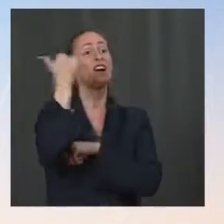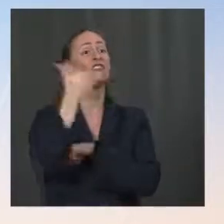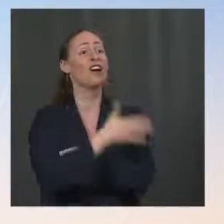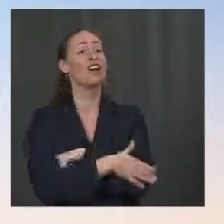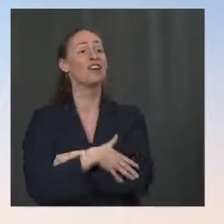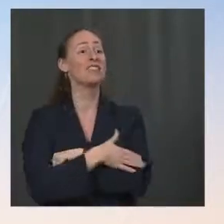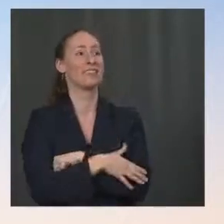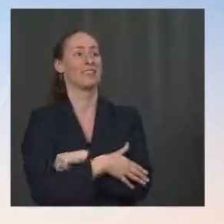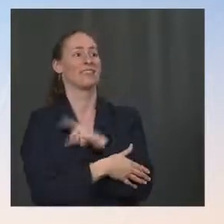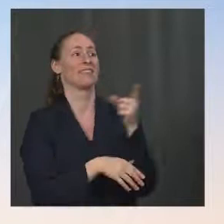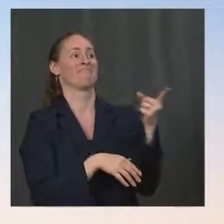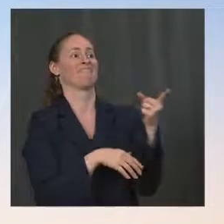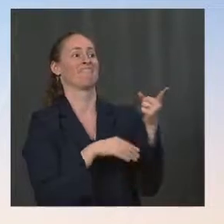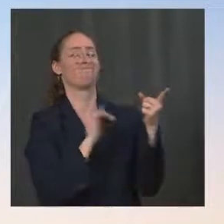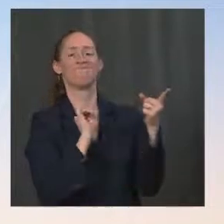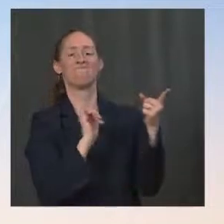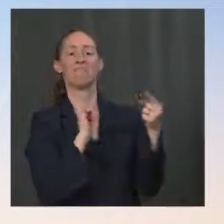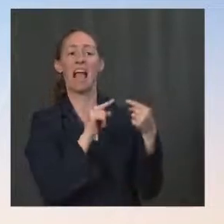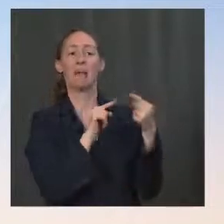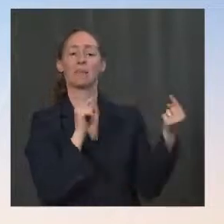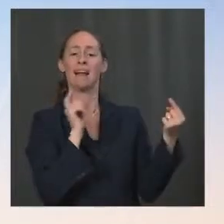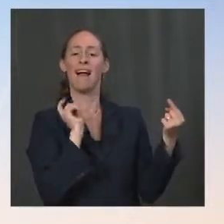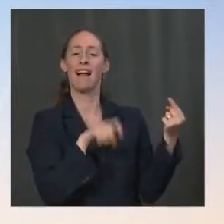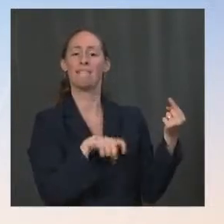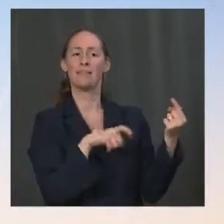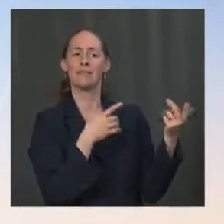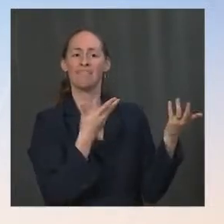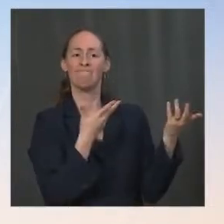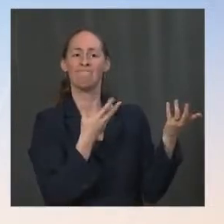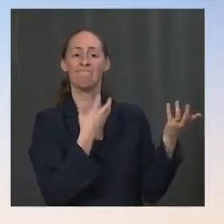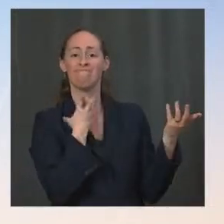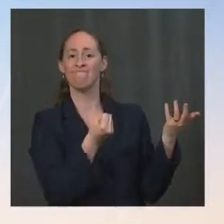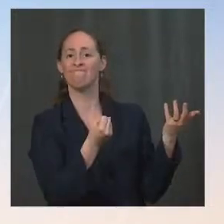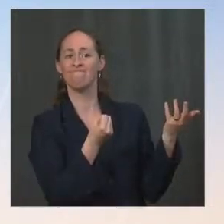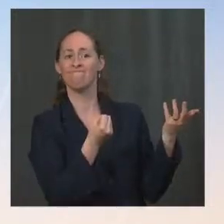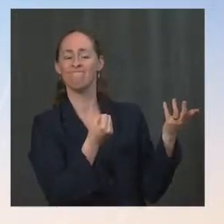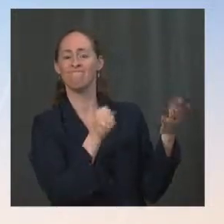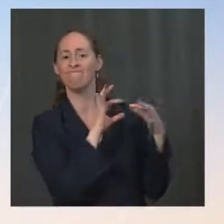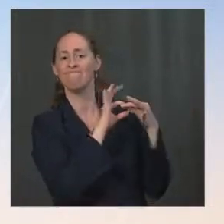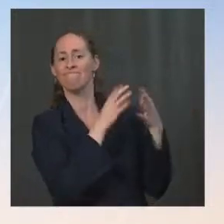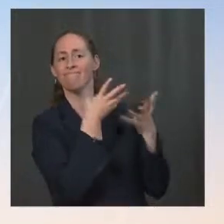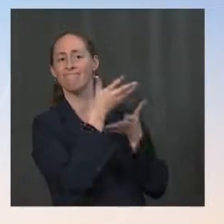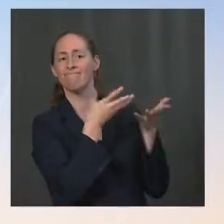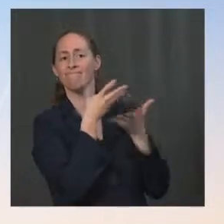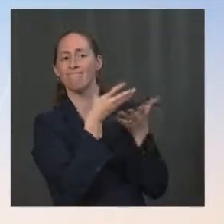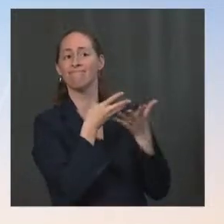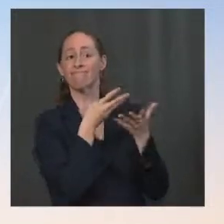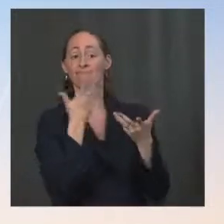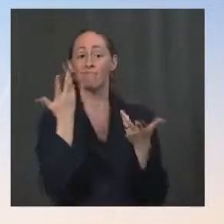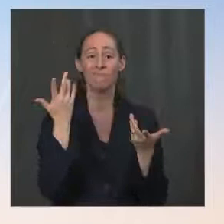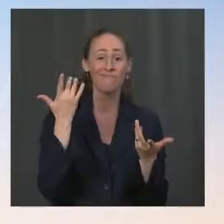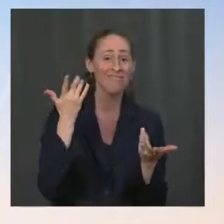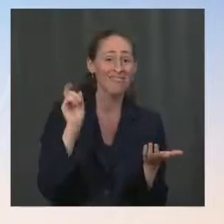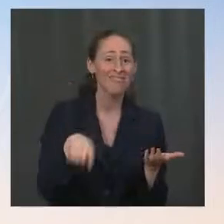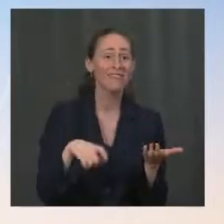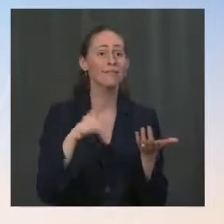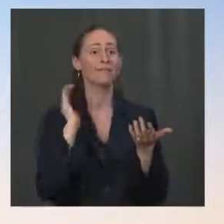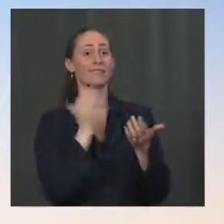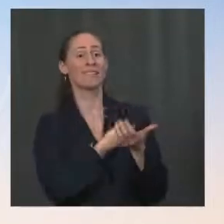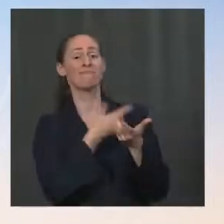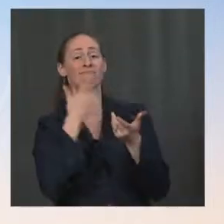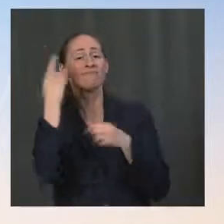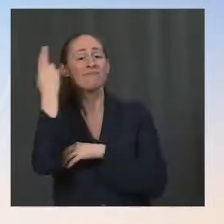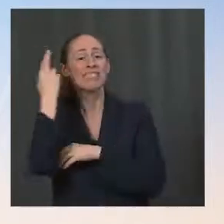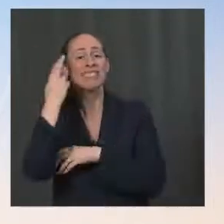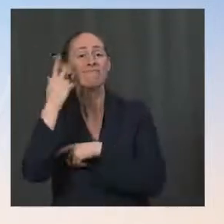who have been enemies at times in order to further U.S. national security objectives. That's a part of what you have to be flexible to do when you're